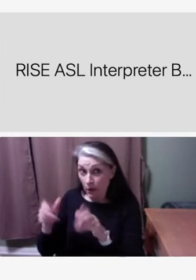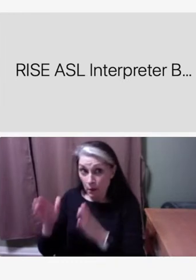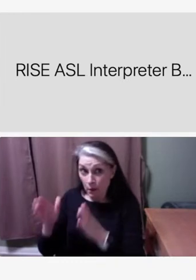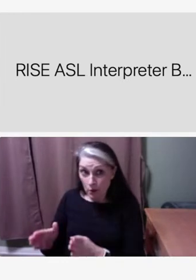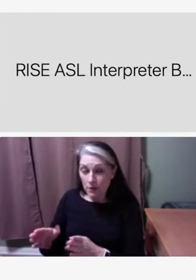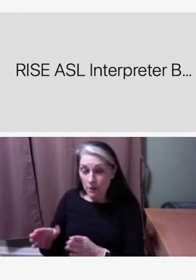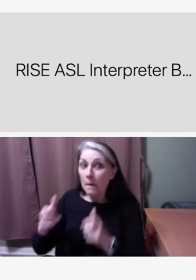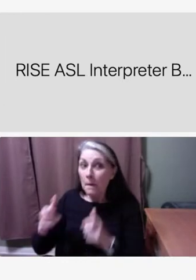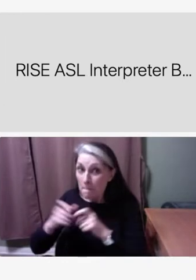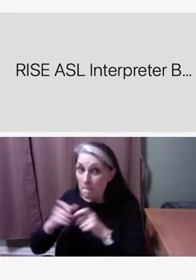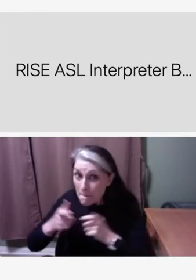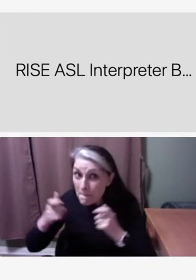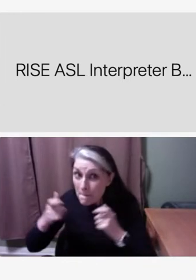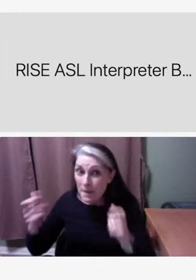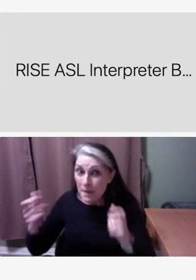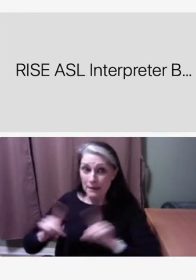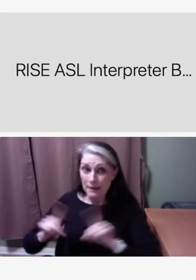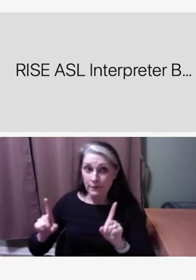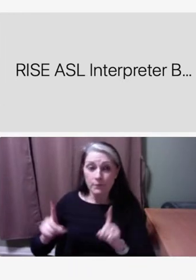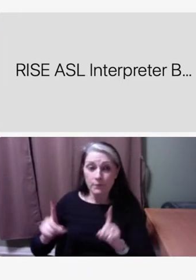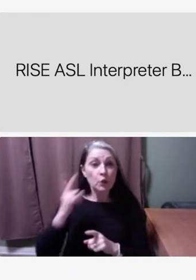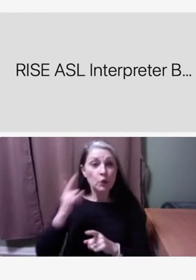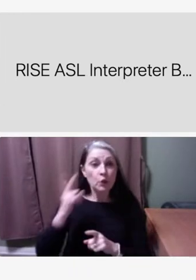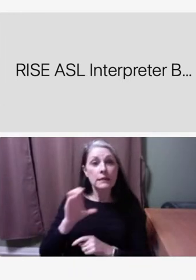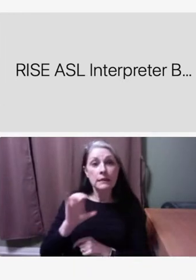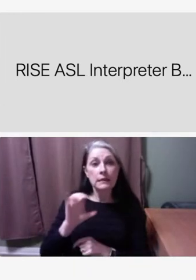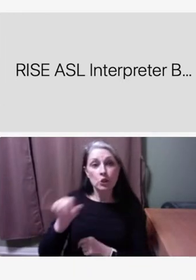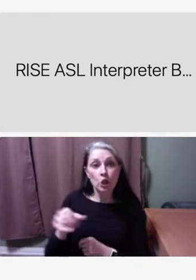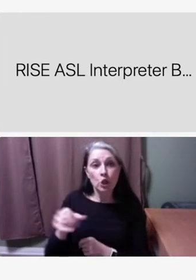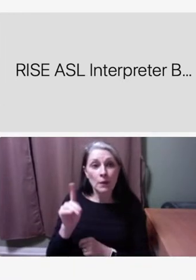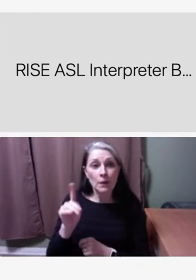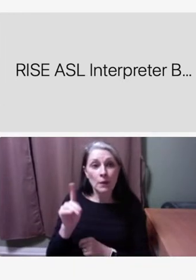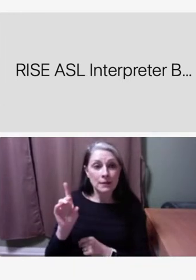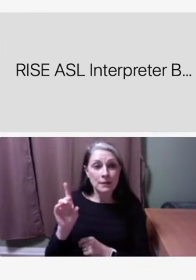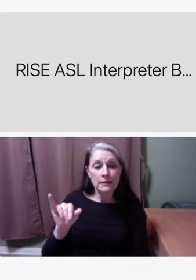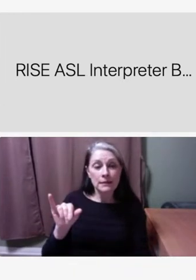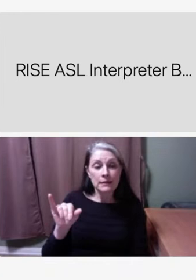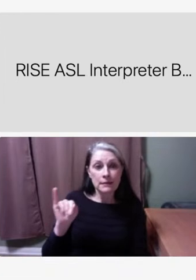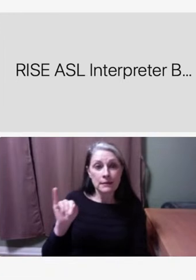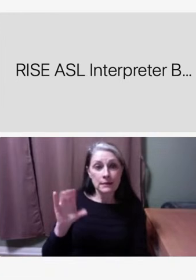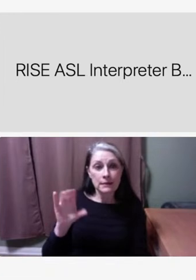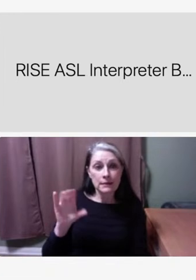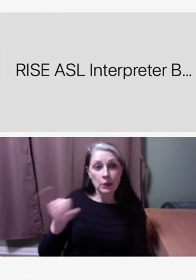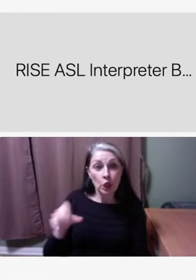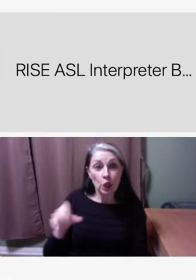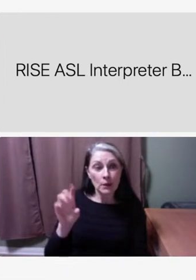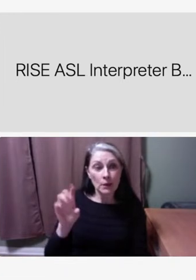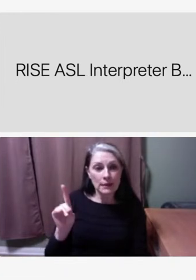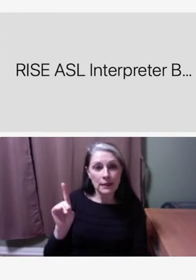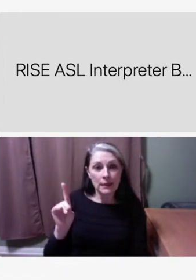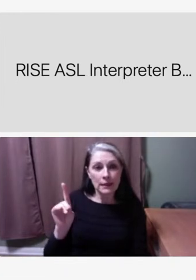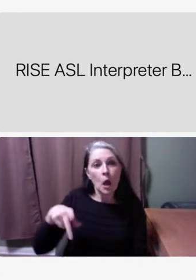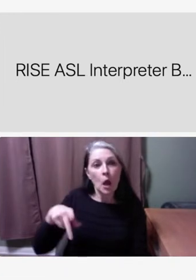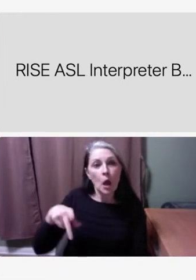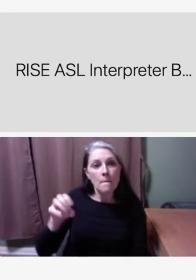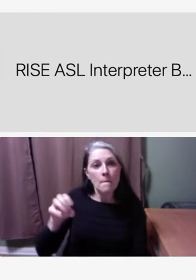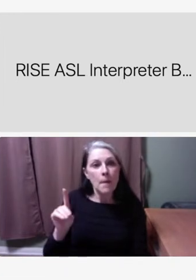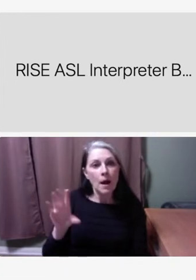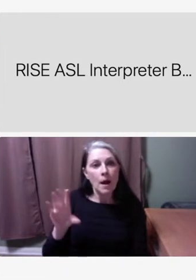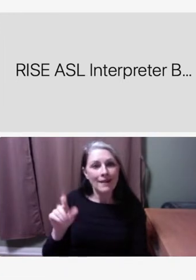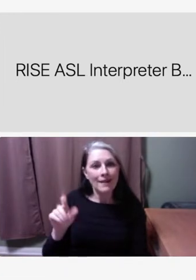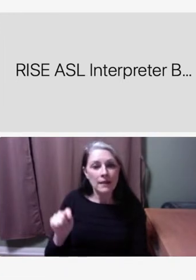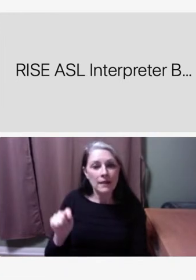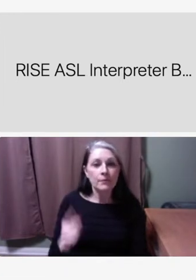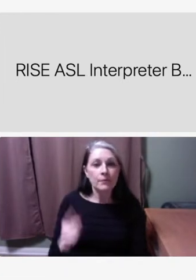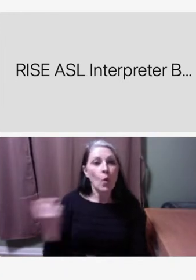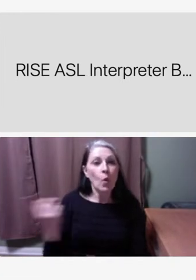to on the CJUSD podcast. One of these pictures right here was a career day, and one of our techs was breaking out a